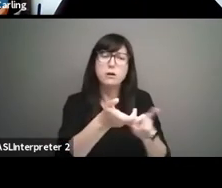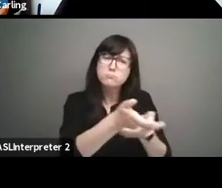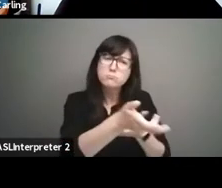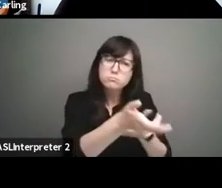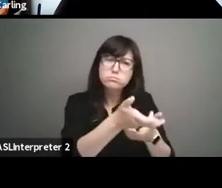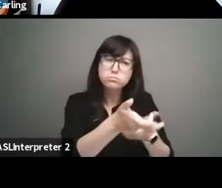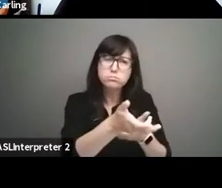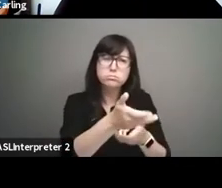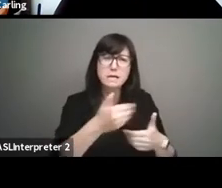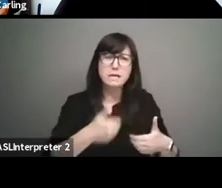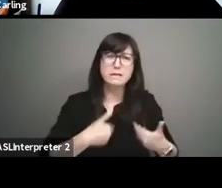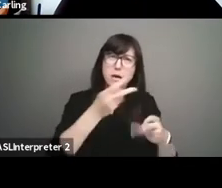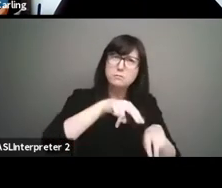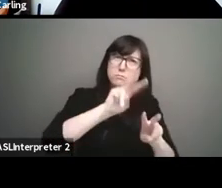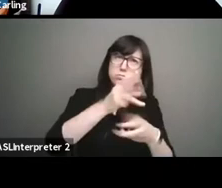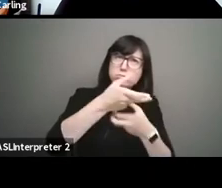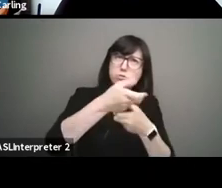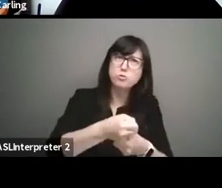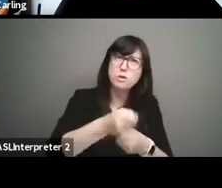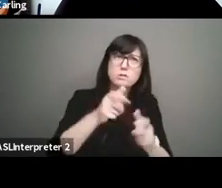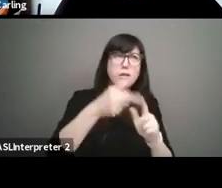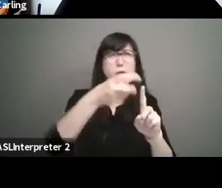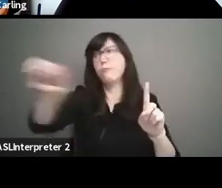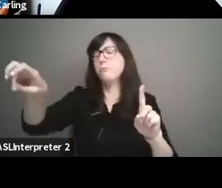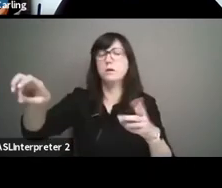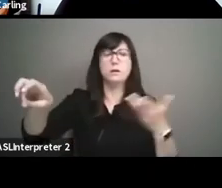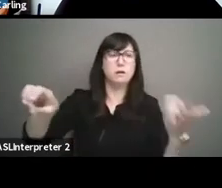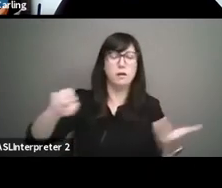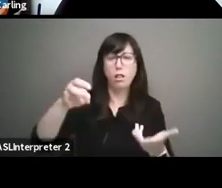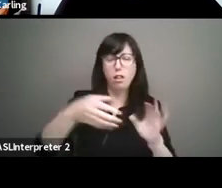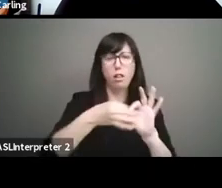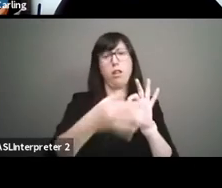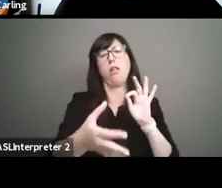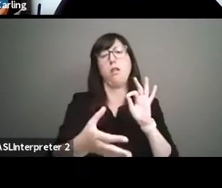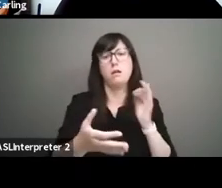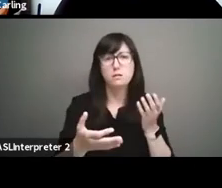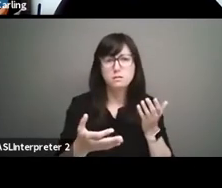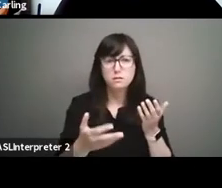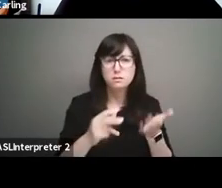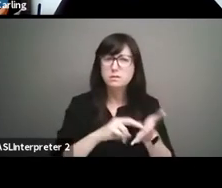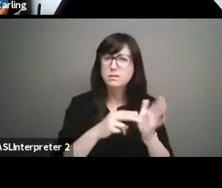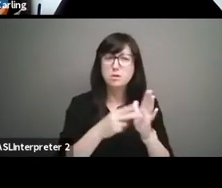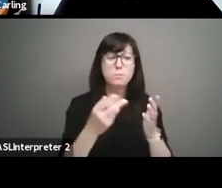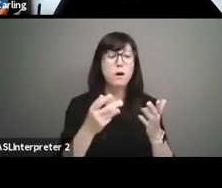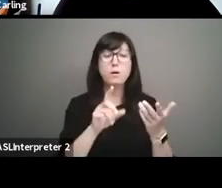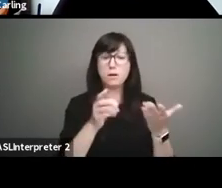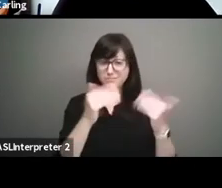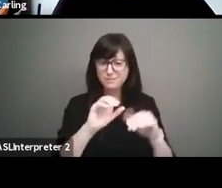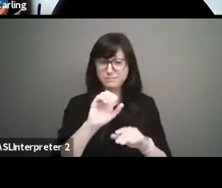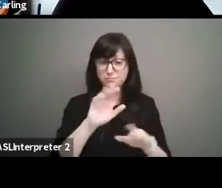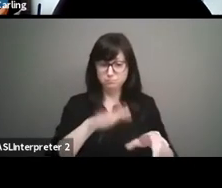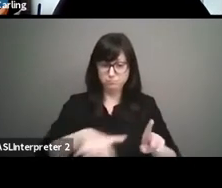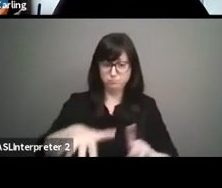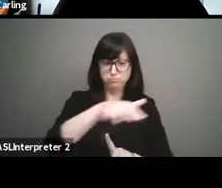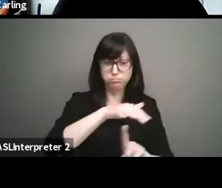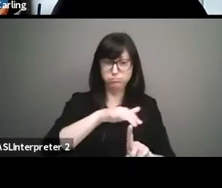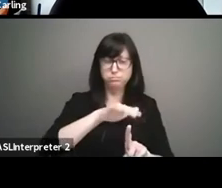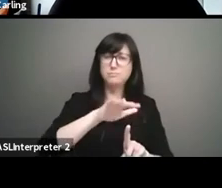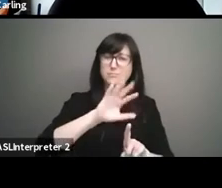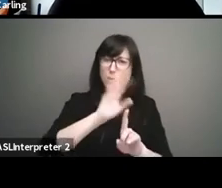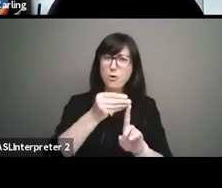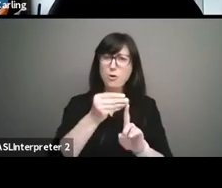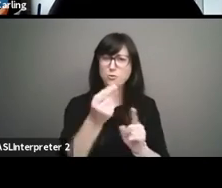have. So young people also told us that the spaces have to be culturally safe. And so